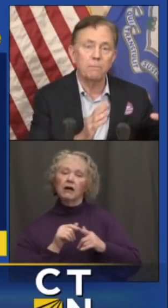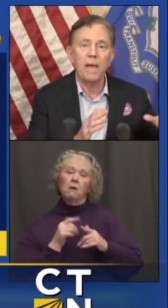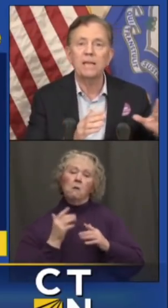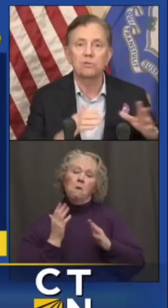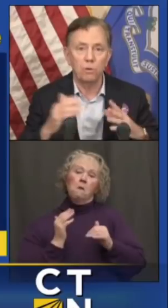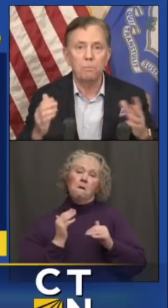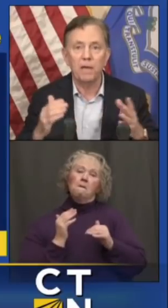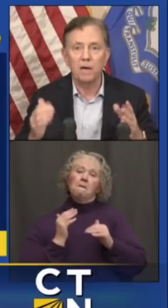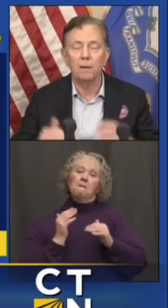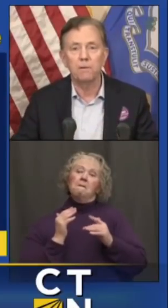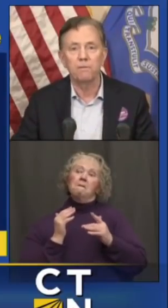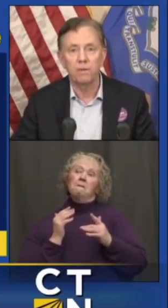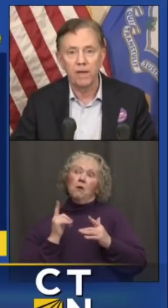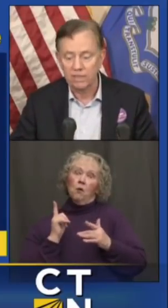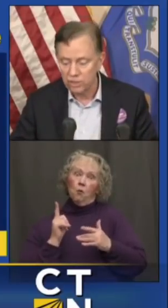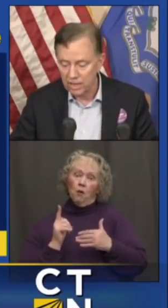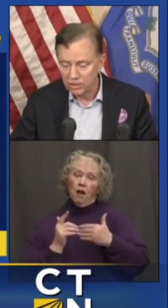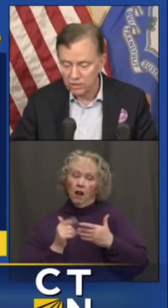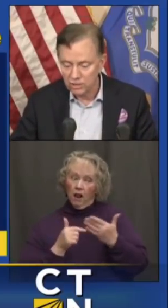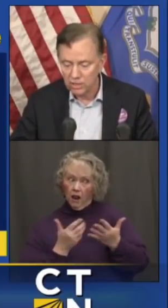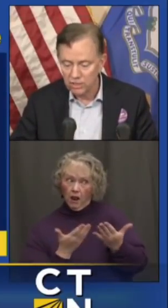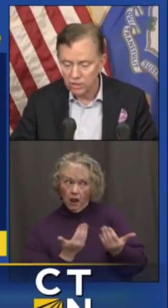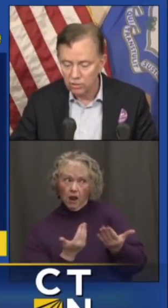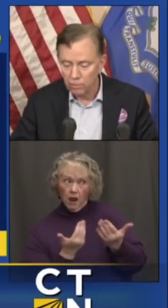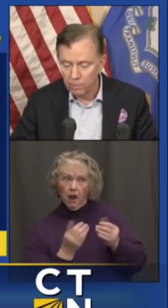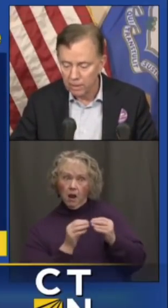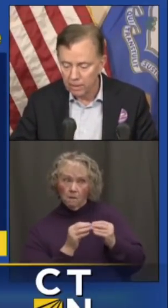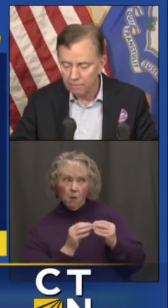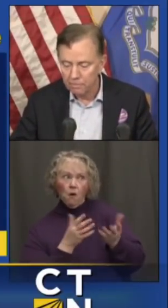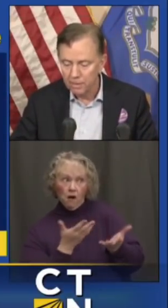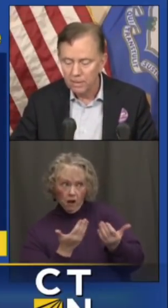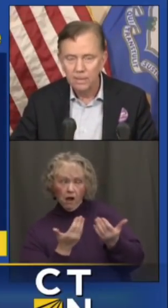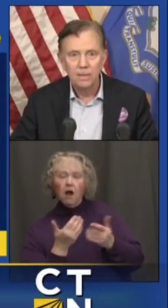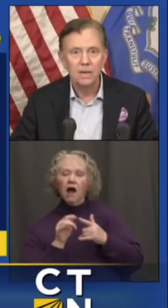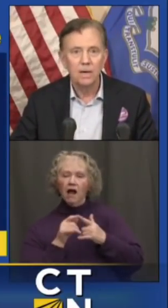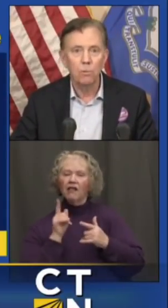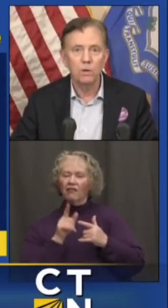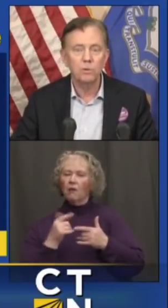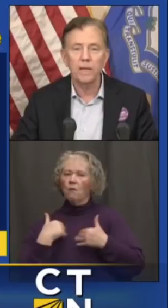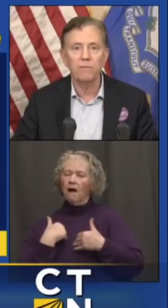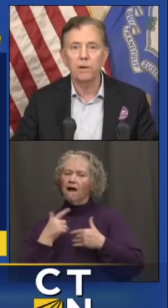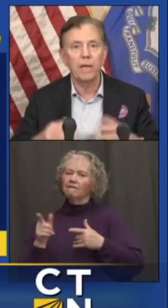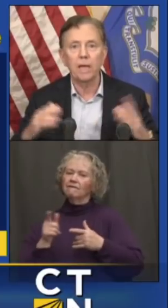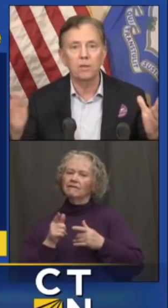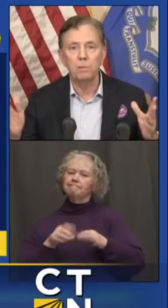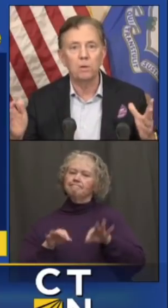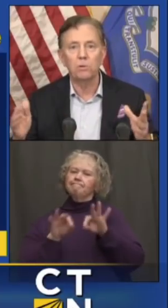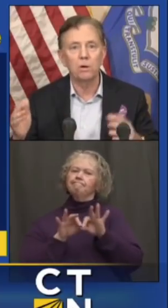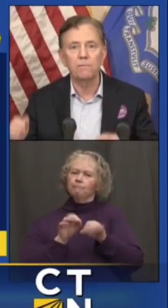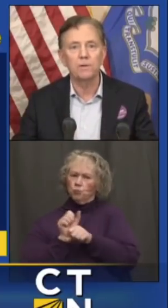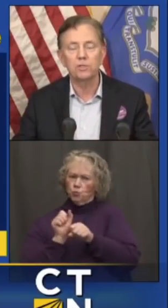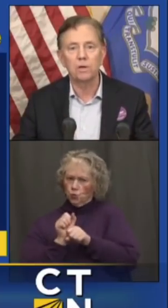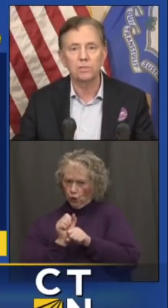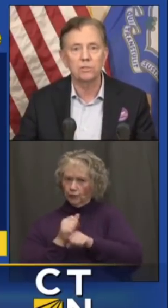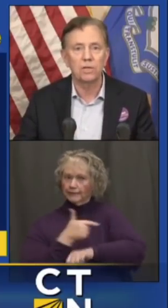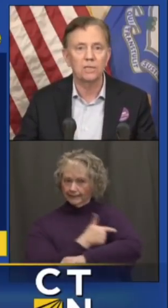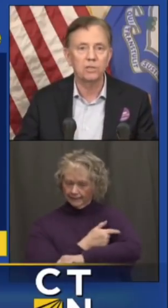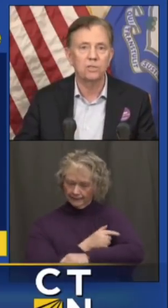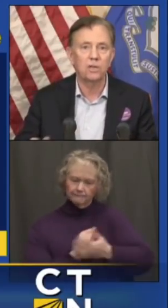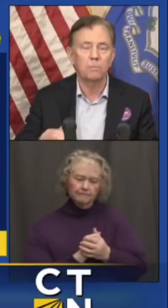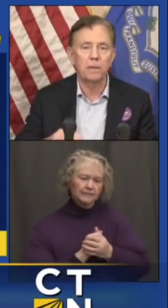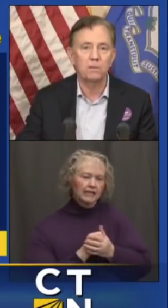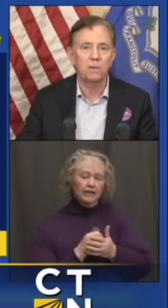the pace will pick up if the vaccinations continue to pick up. We're doing everything we can to build our infrastructure.